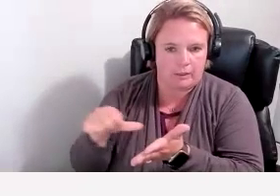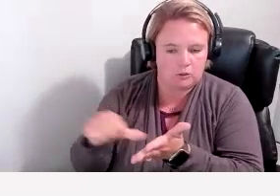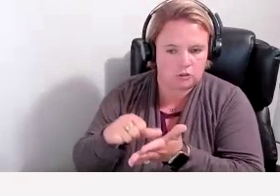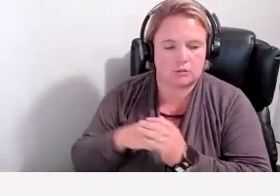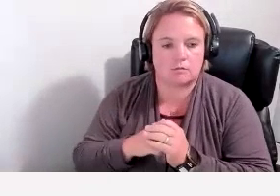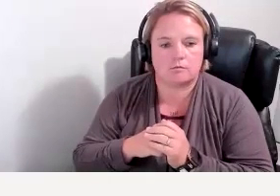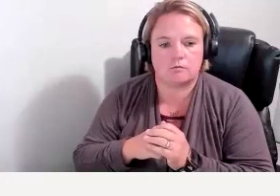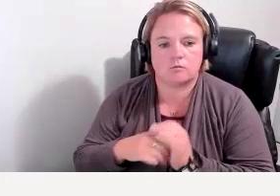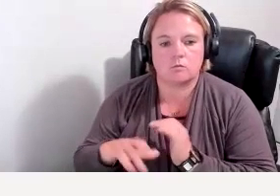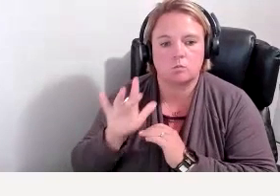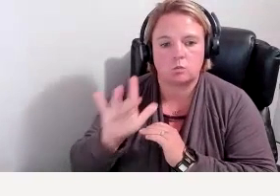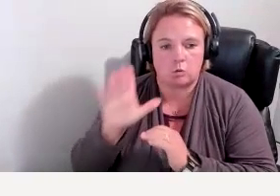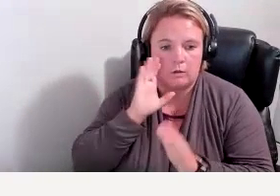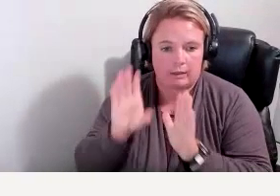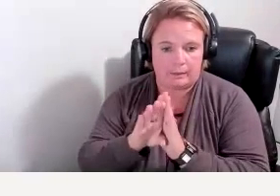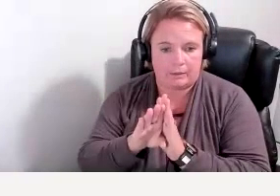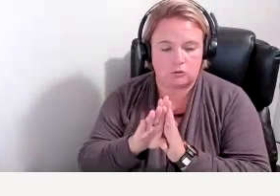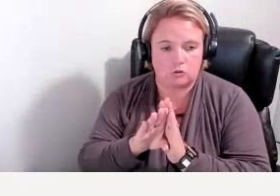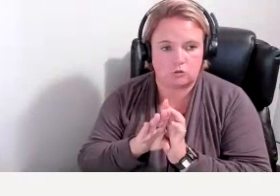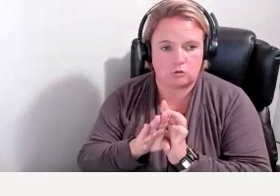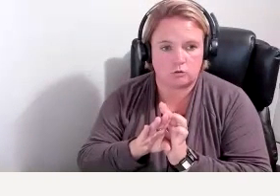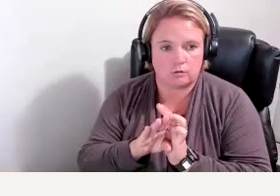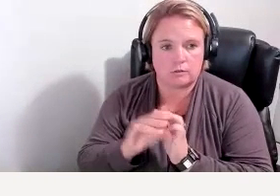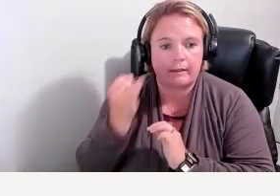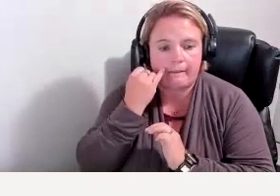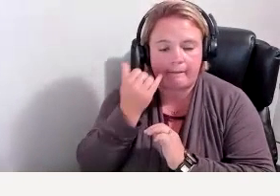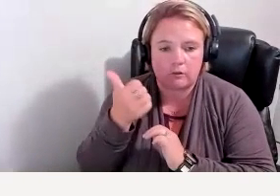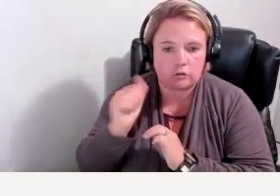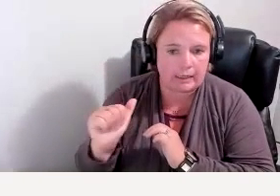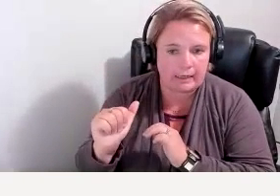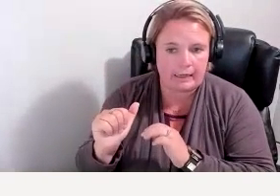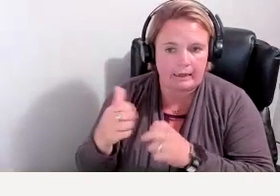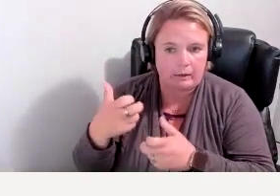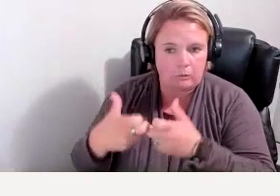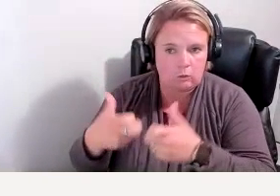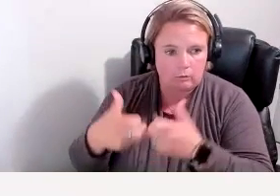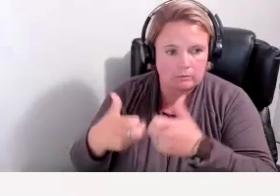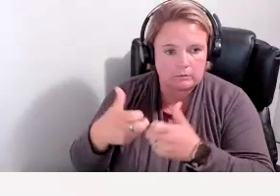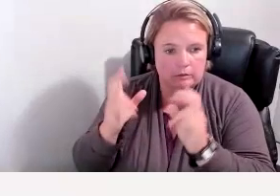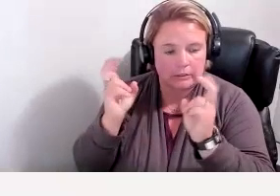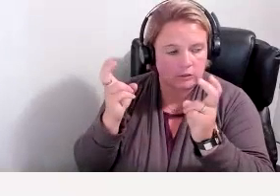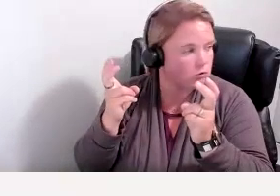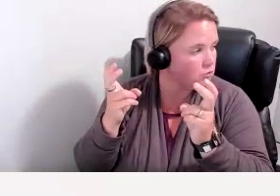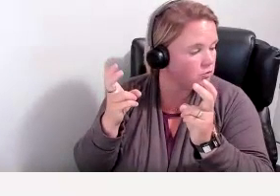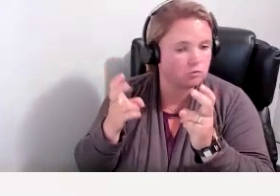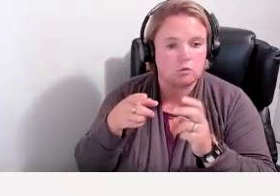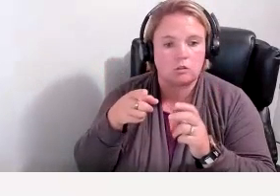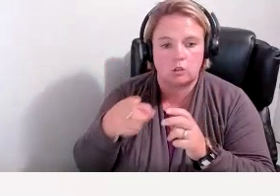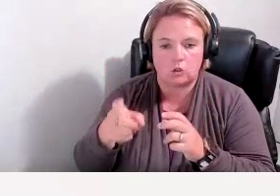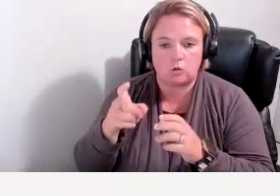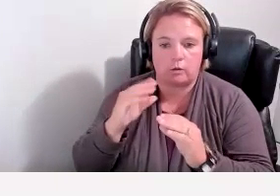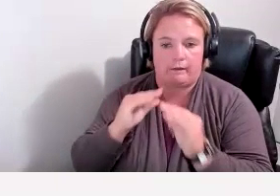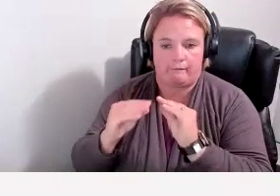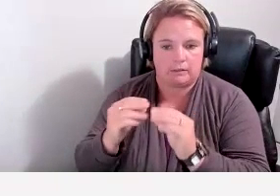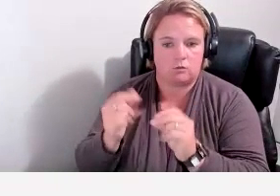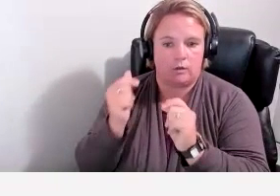when you click on that icon, if there are any scanned issues on that page, you can fix it directly